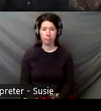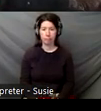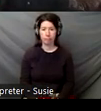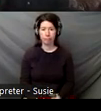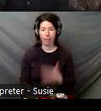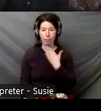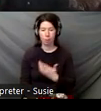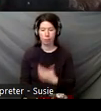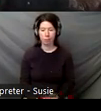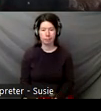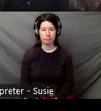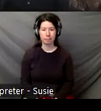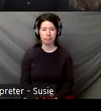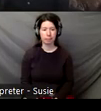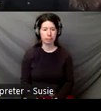Thank you.